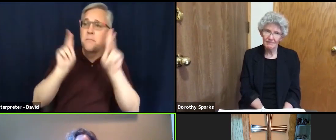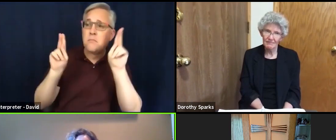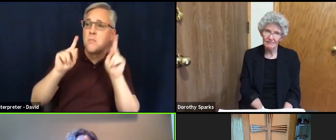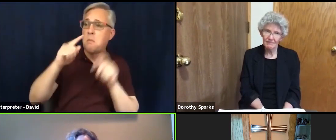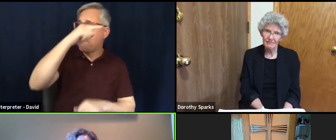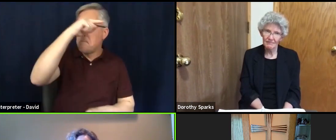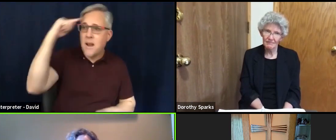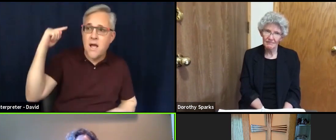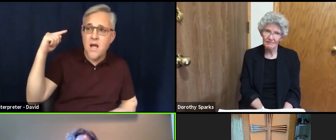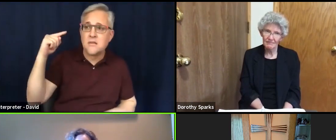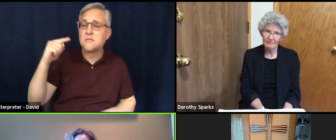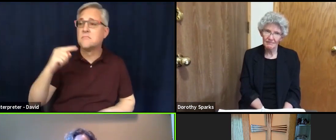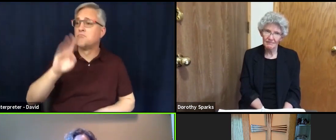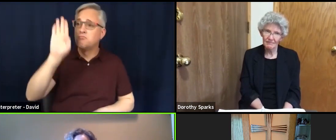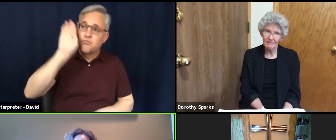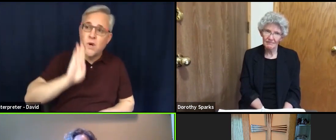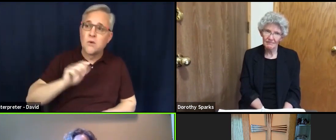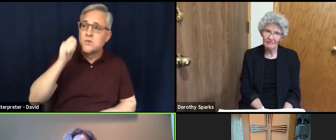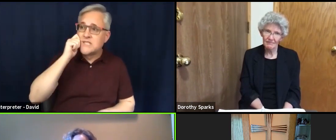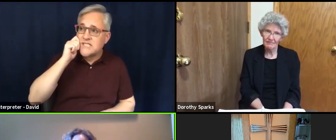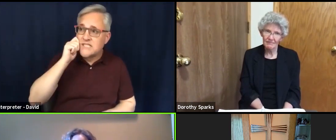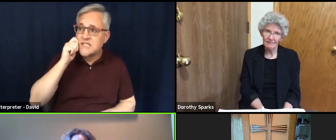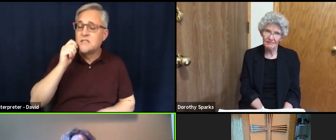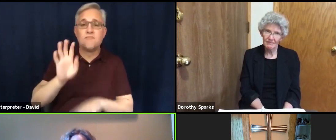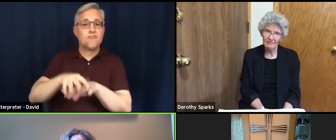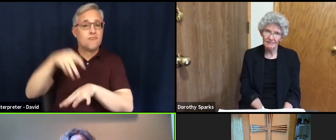and indigenous colored skin.